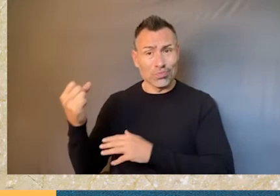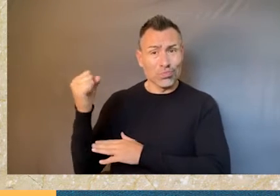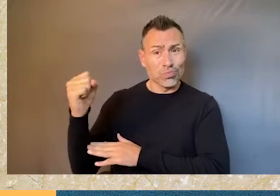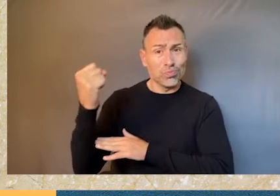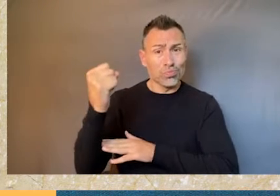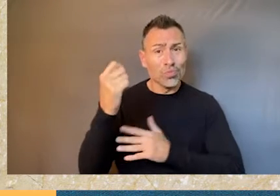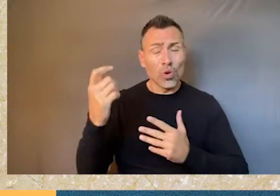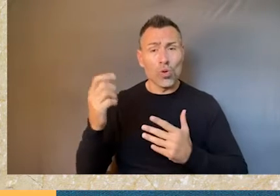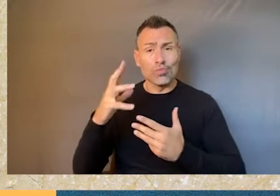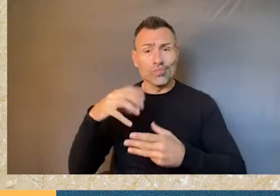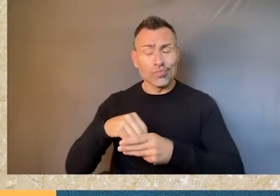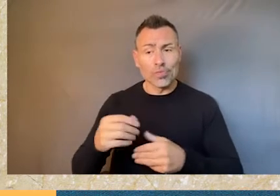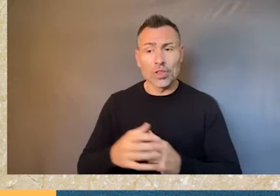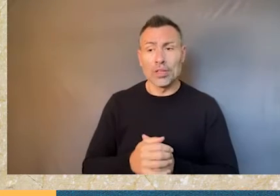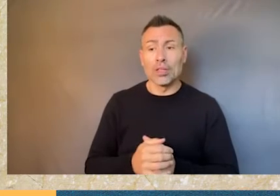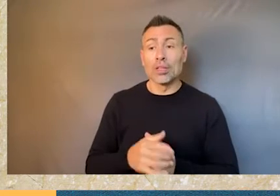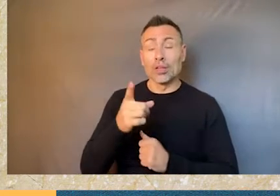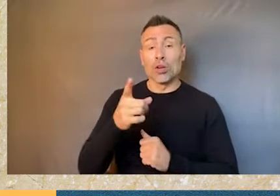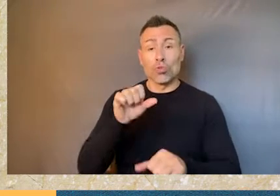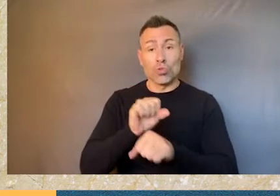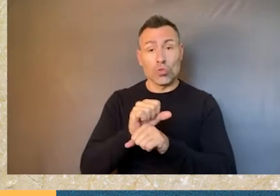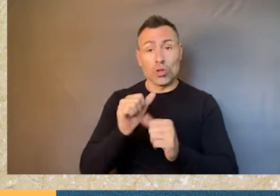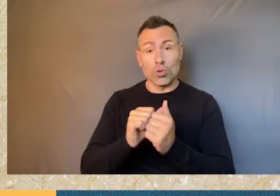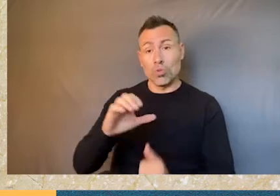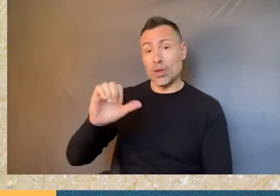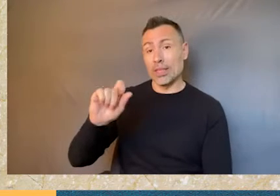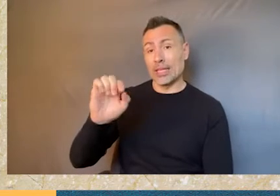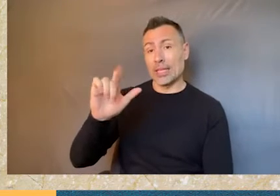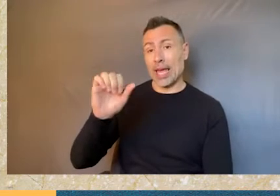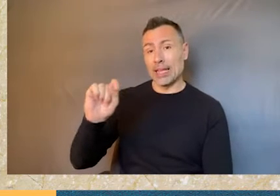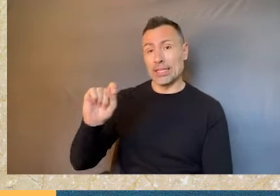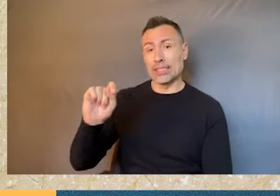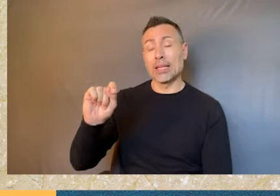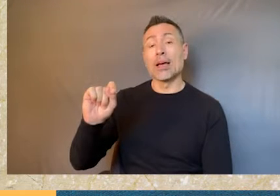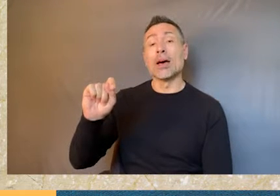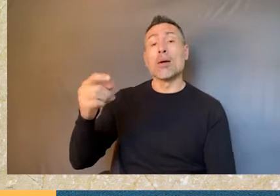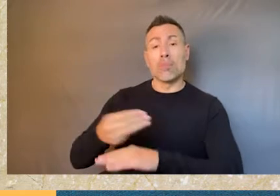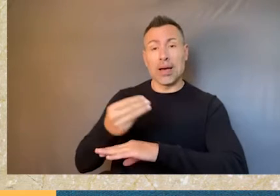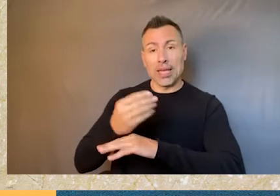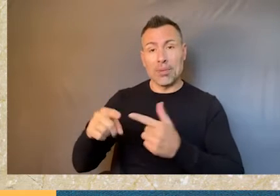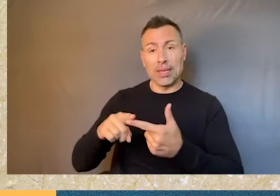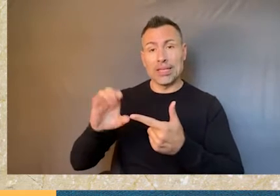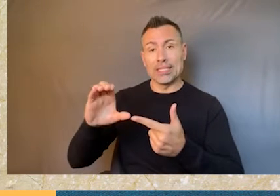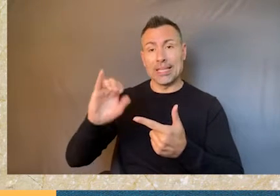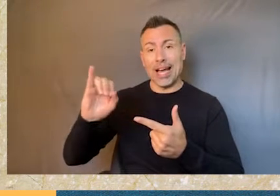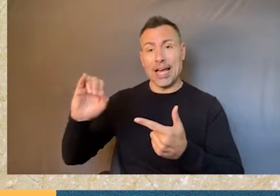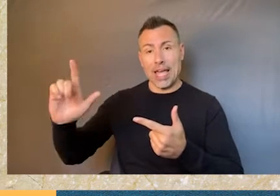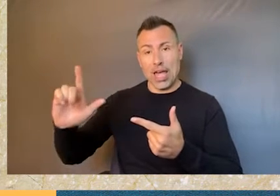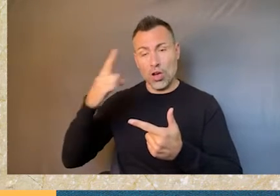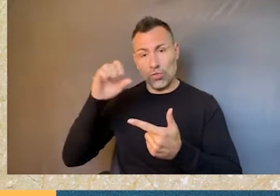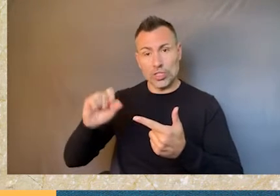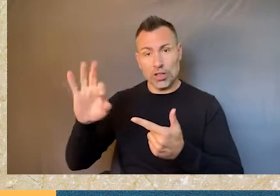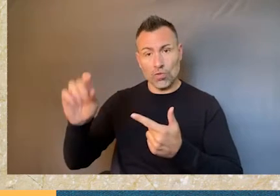working with are Catalyst Miami, the Center for Independent Living of South Florida, the Advocacy Network on Disabilities, and